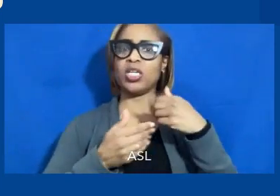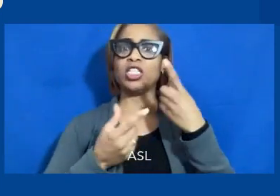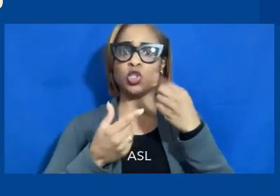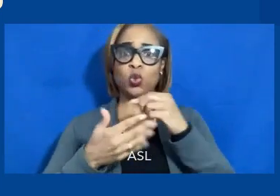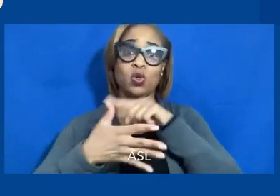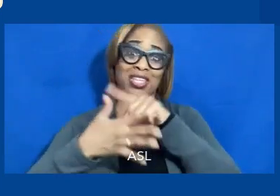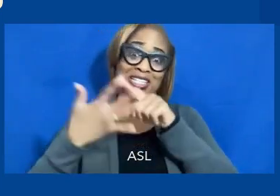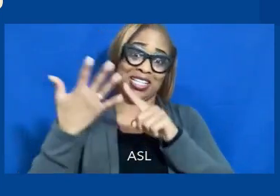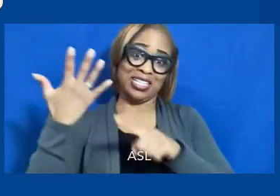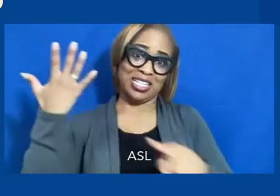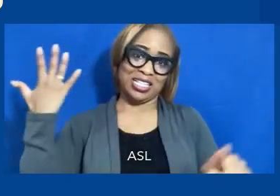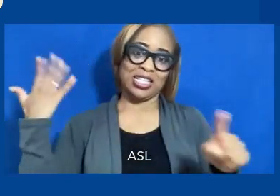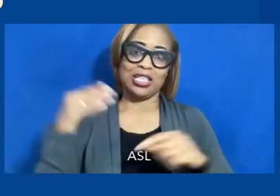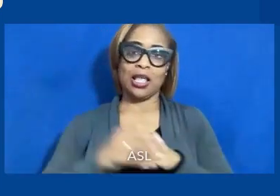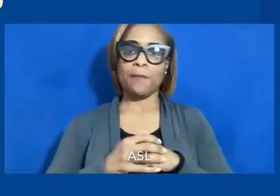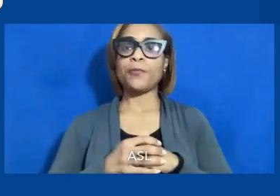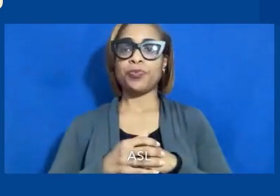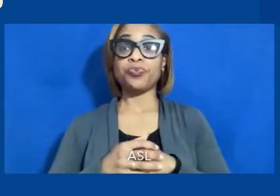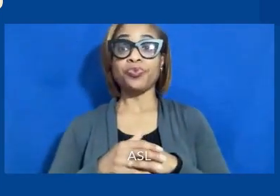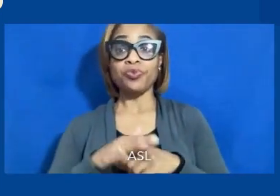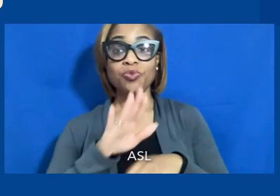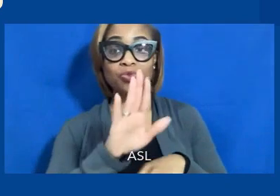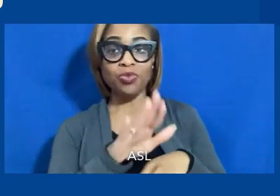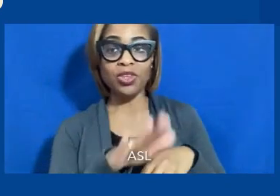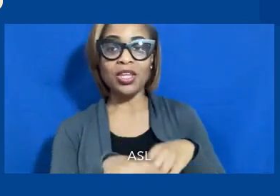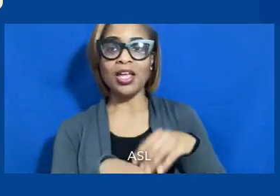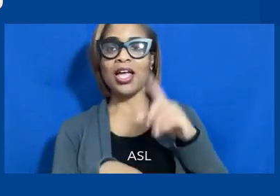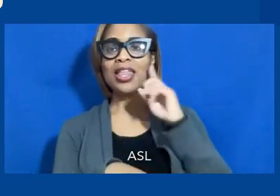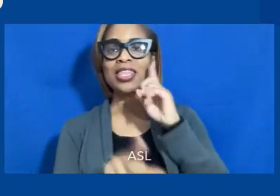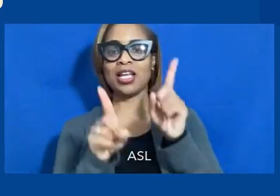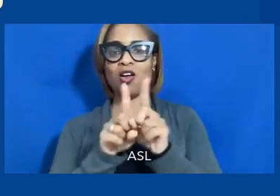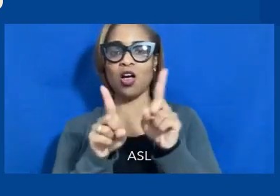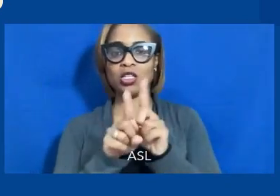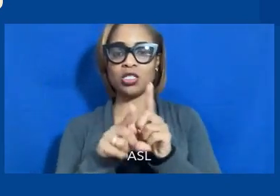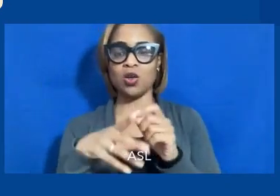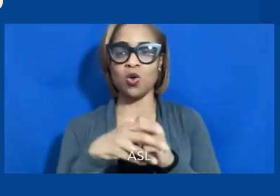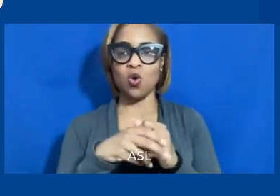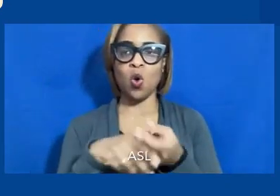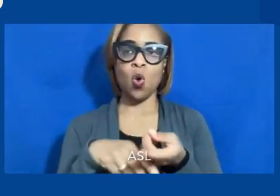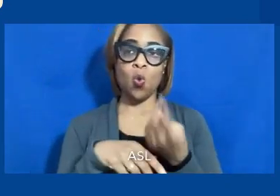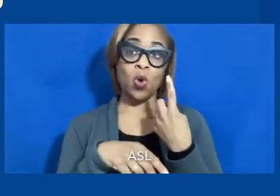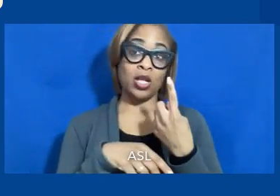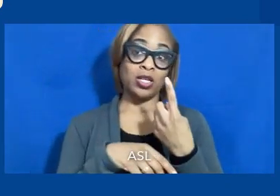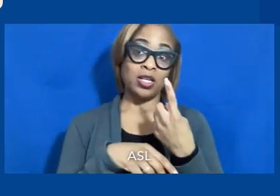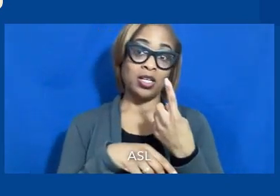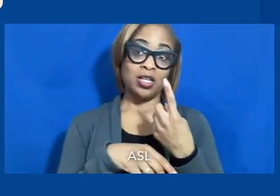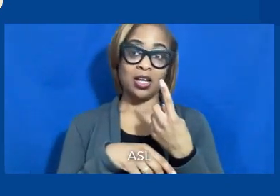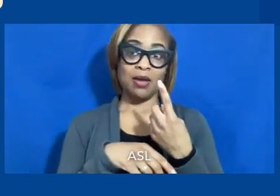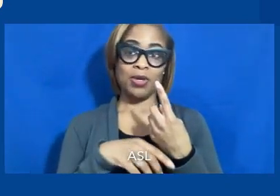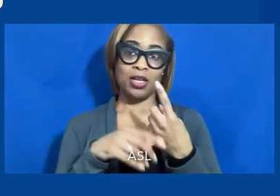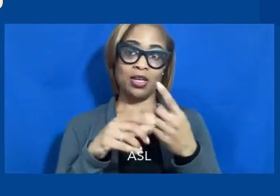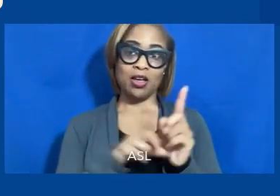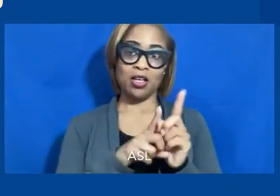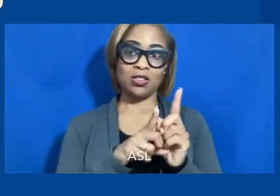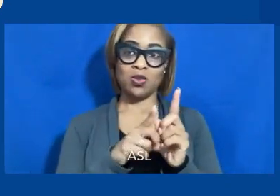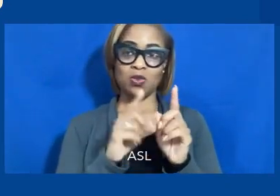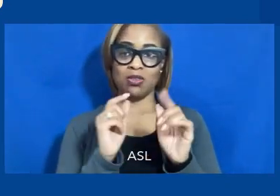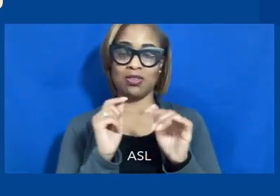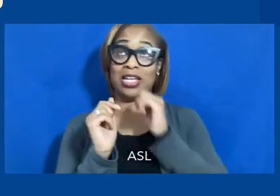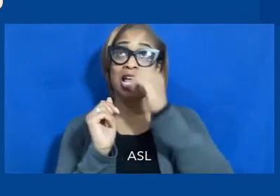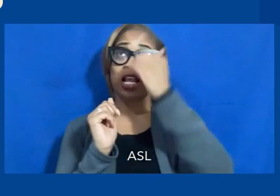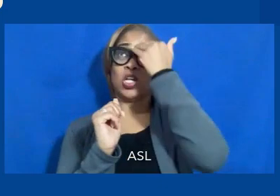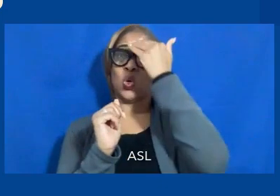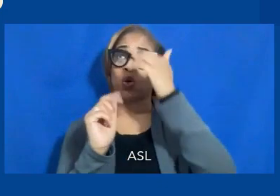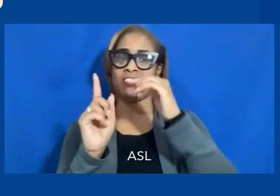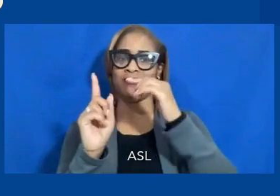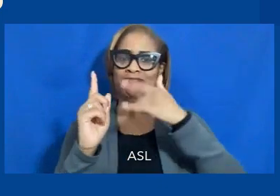Mm-hmm. Can I think also one of the, to that point of like not knowing the ecosystem, one of the things